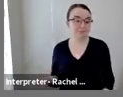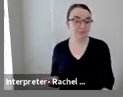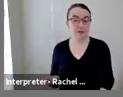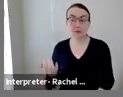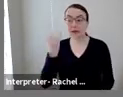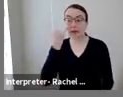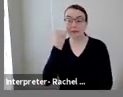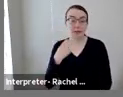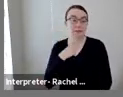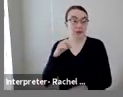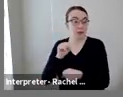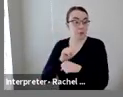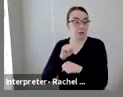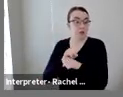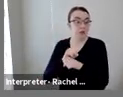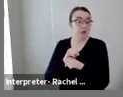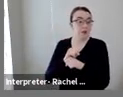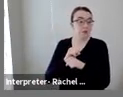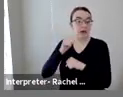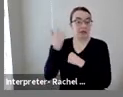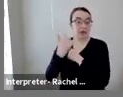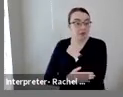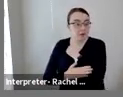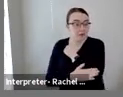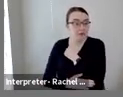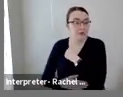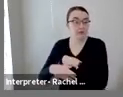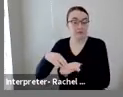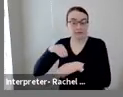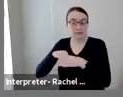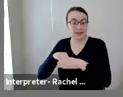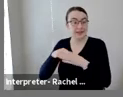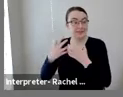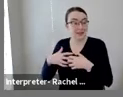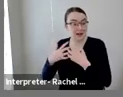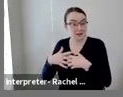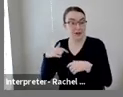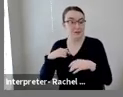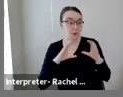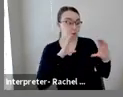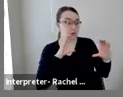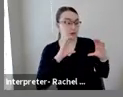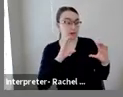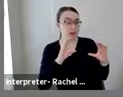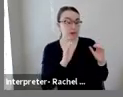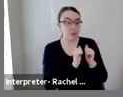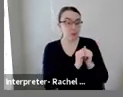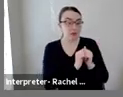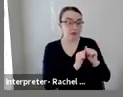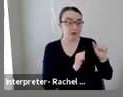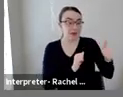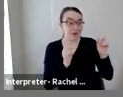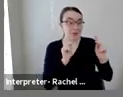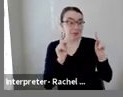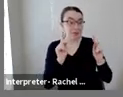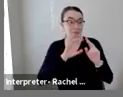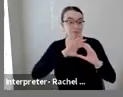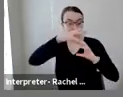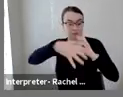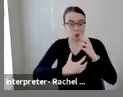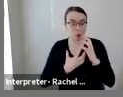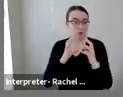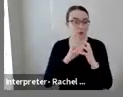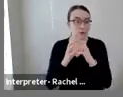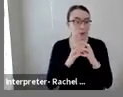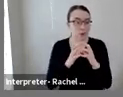in a factory. I have to communicate a direction change to leadership around the globe. Like, wait a